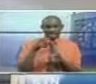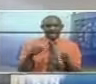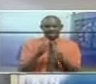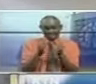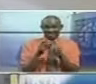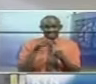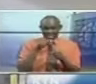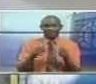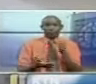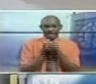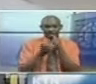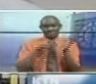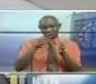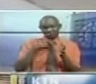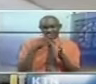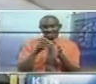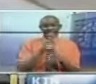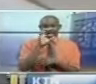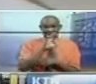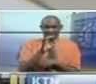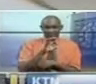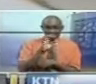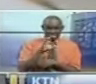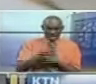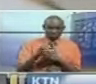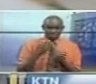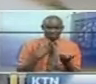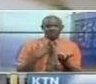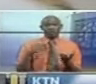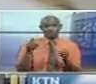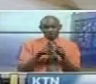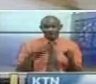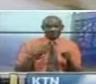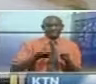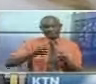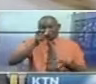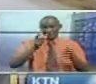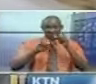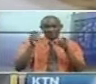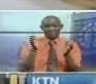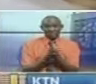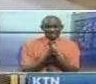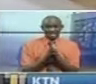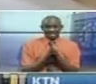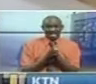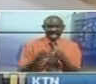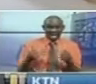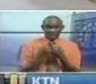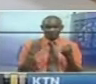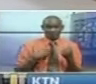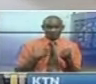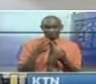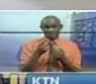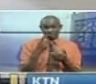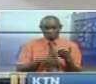in the country. And of course, as has been tradition, we've always been seeing rises with the being anchored, of course, on inflation